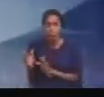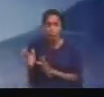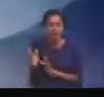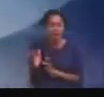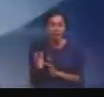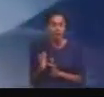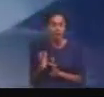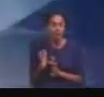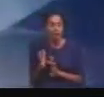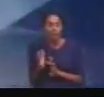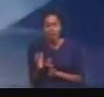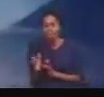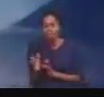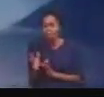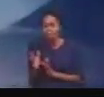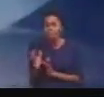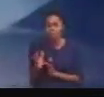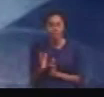Jesus.